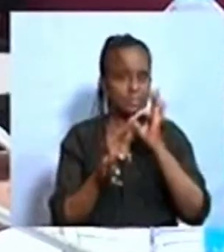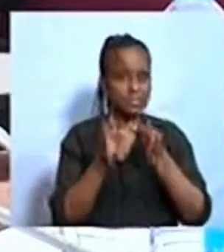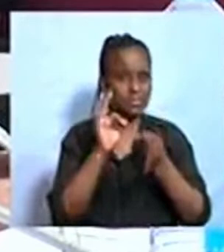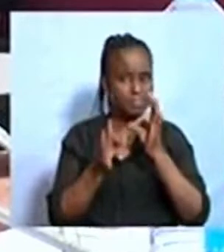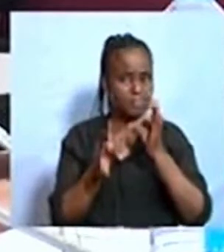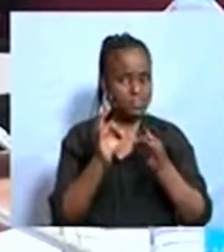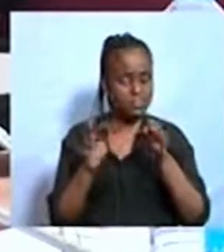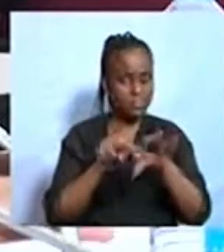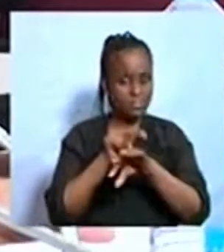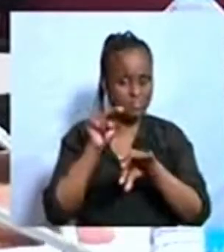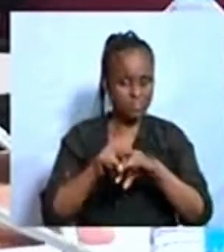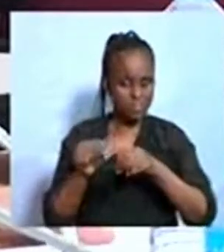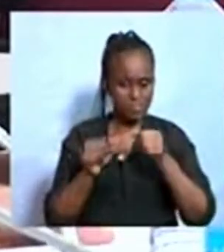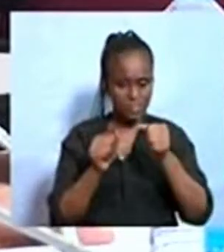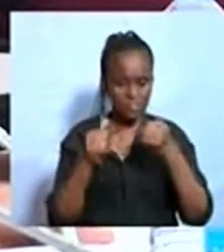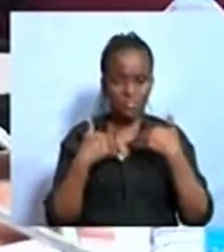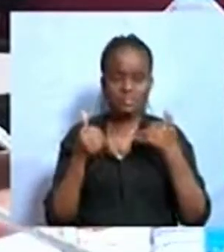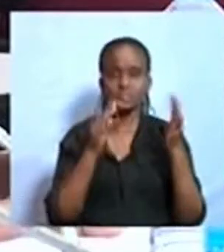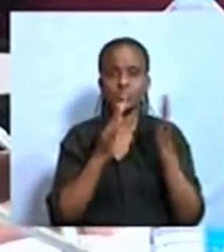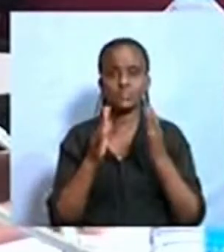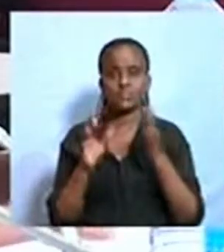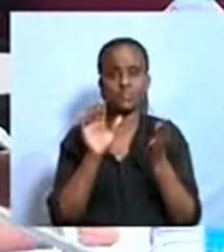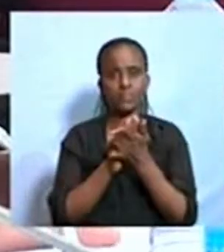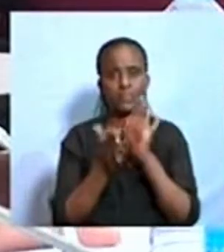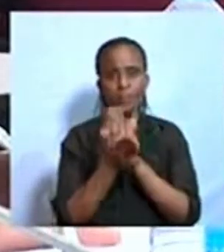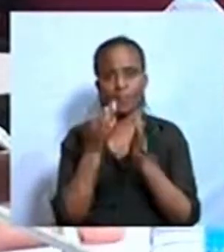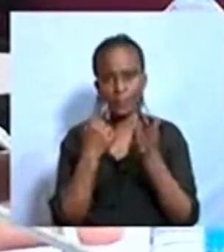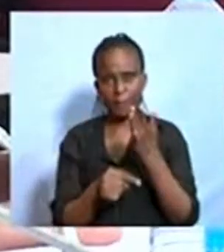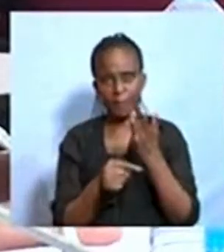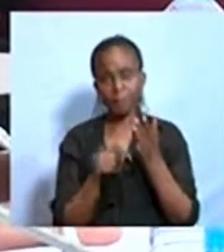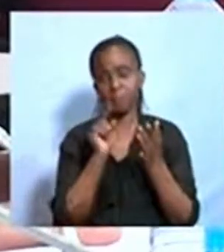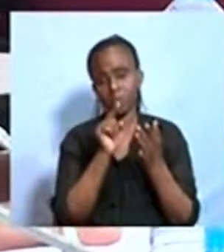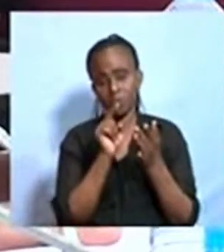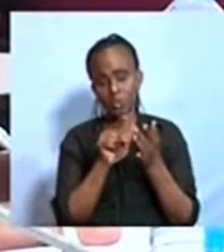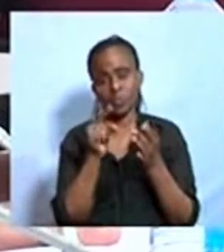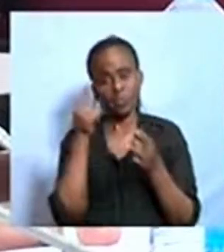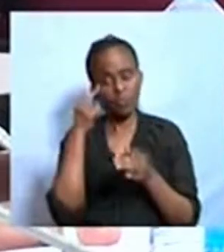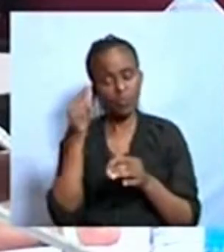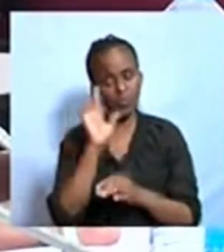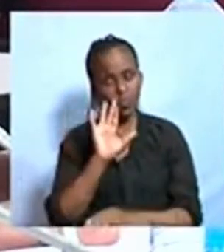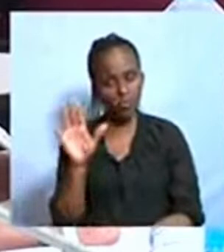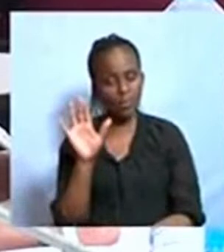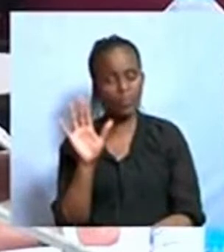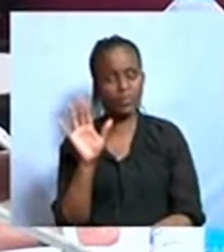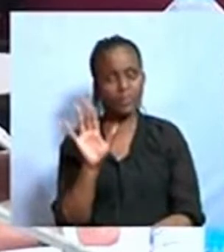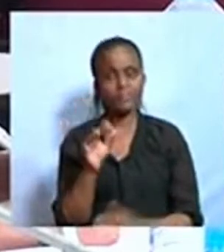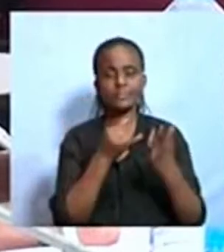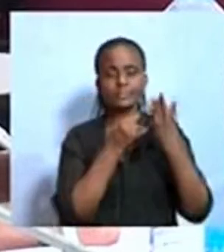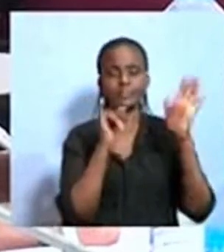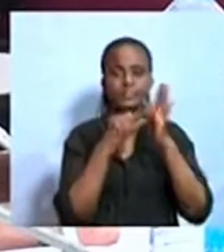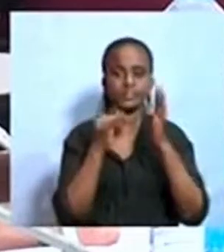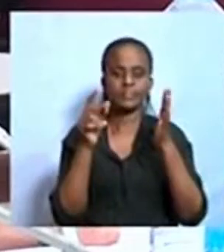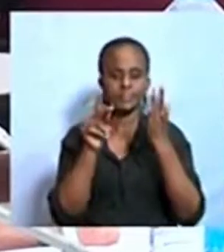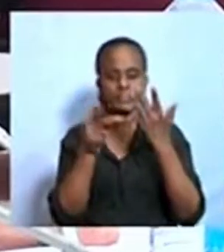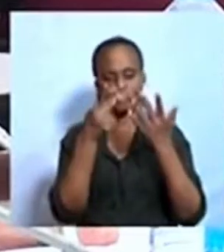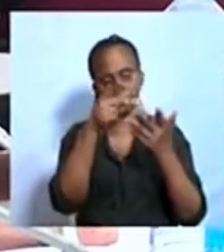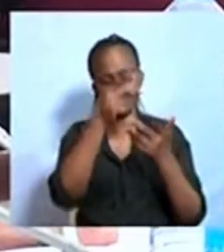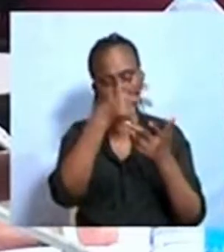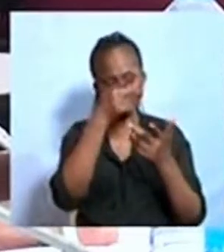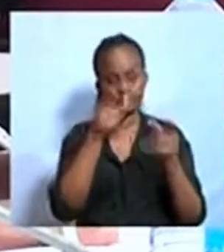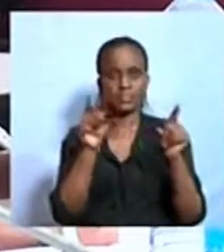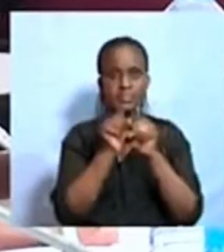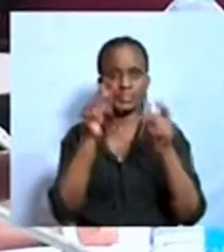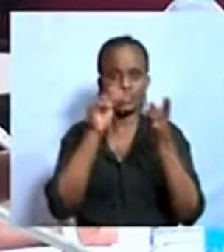the National Health Strategic Plan then becomes a blueprint for identifying priorities